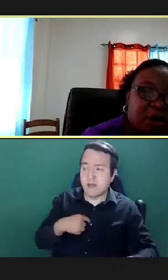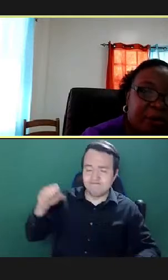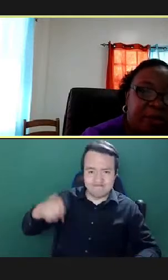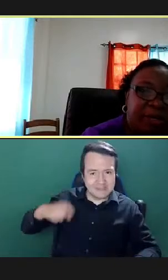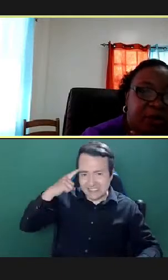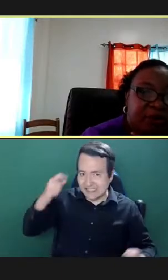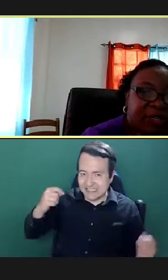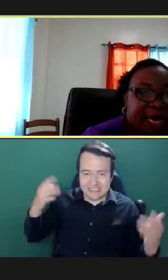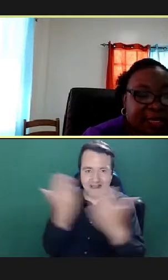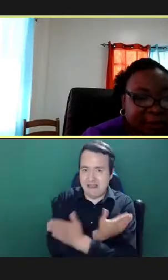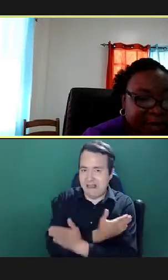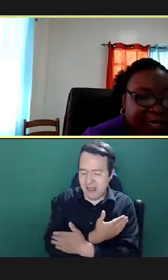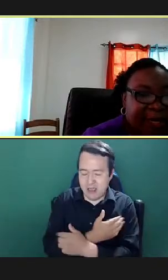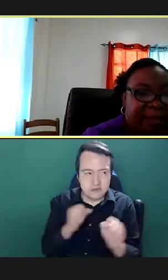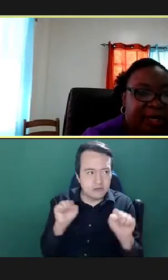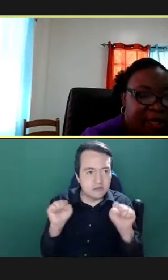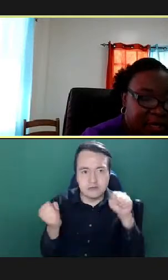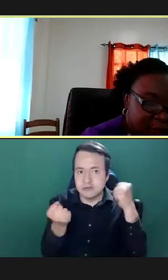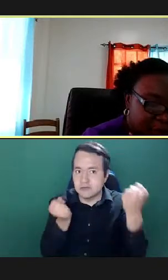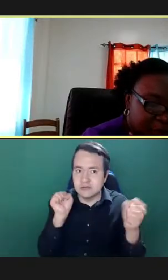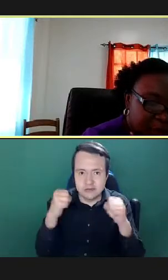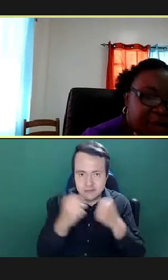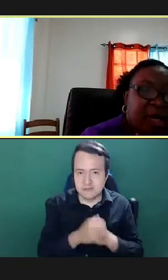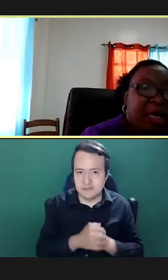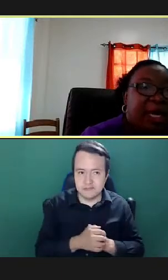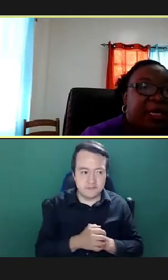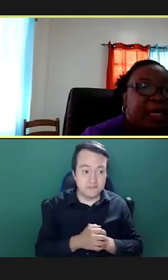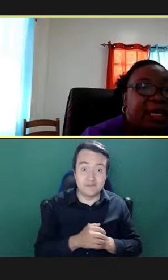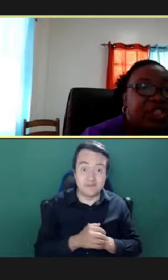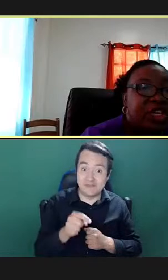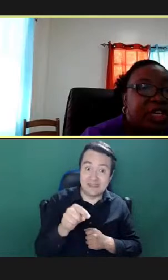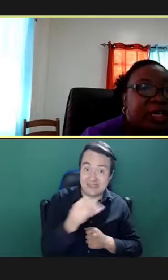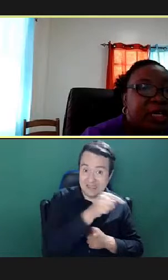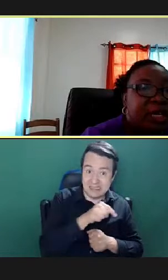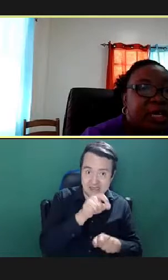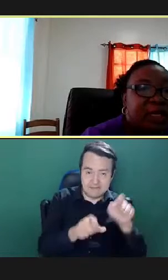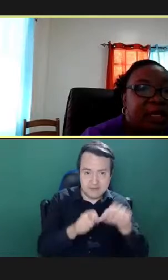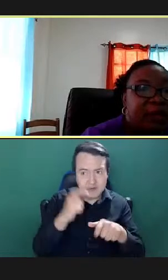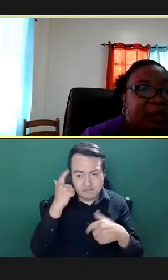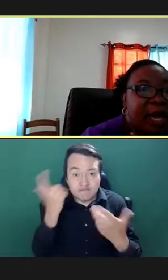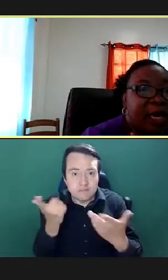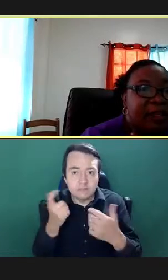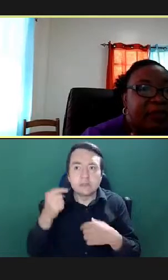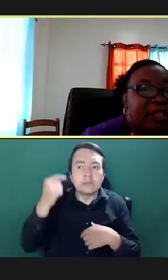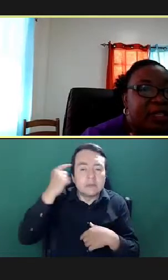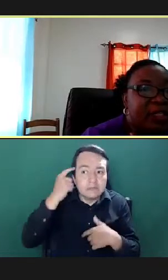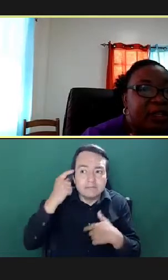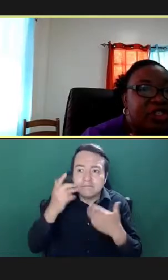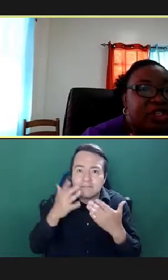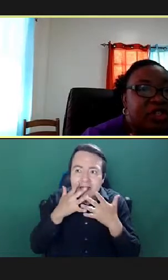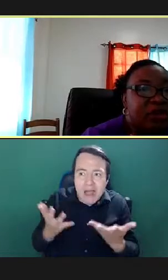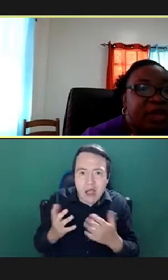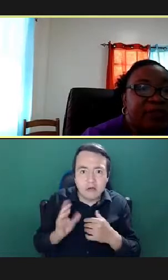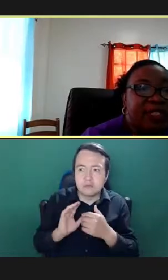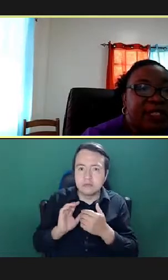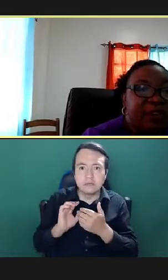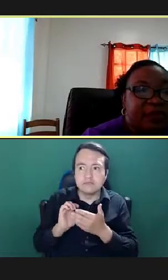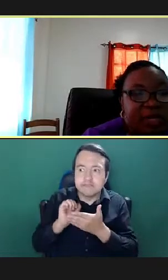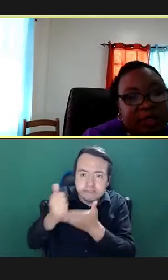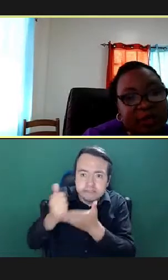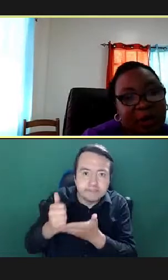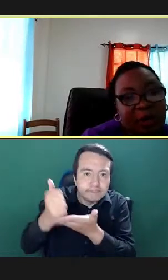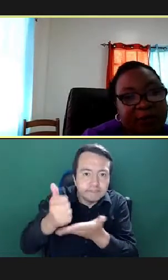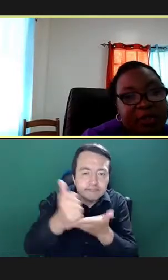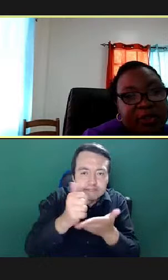And to cope with the COVID-19 pandemic, they were engaging in activities such as looking for